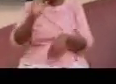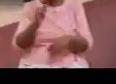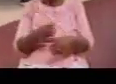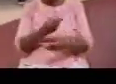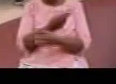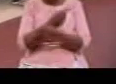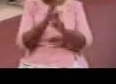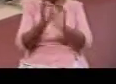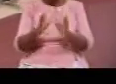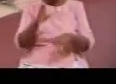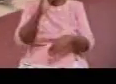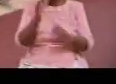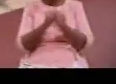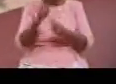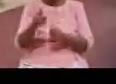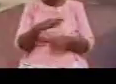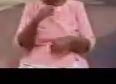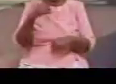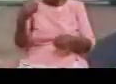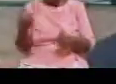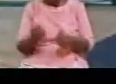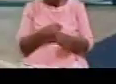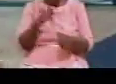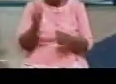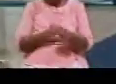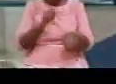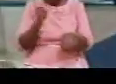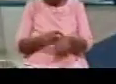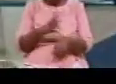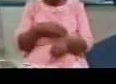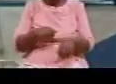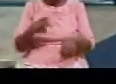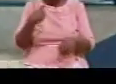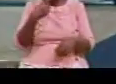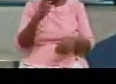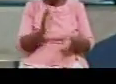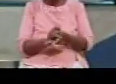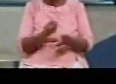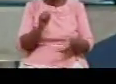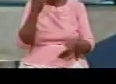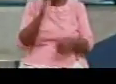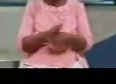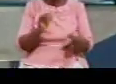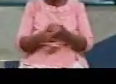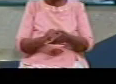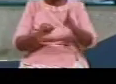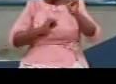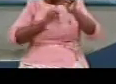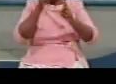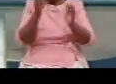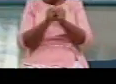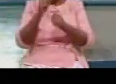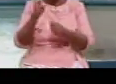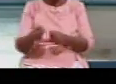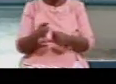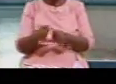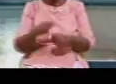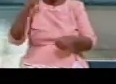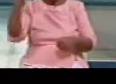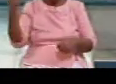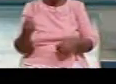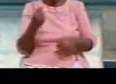you always, even to the end of the world, to the end of the age. Let's look